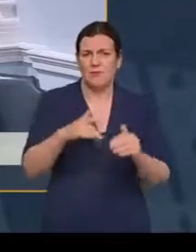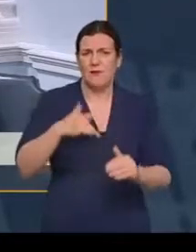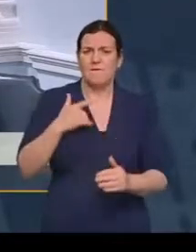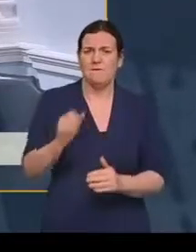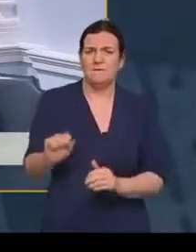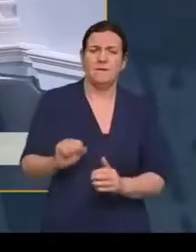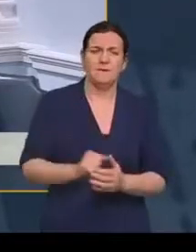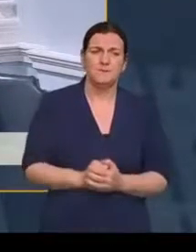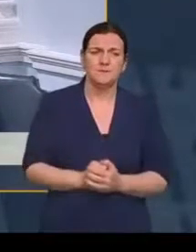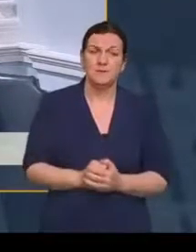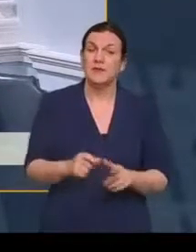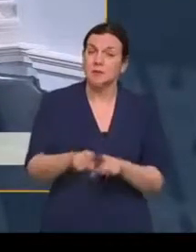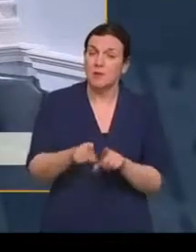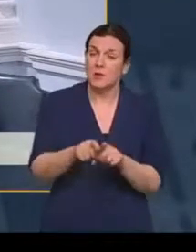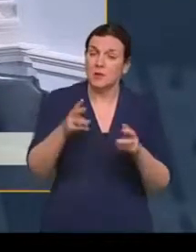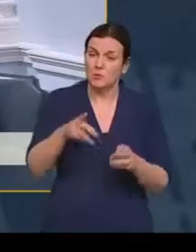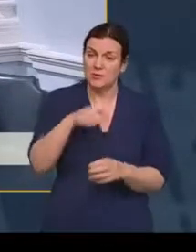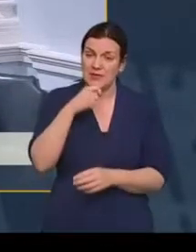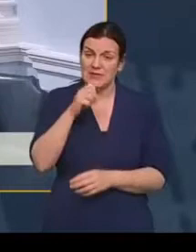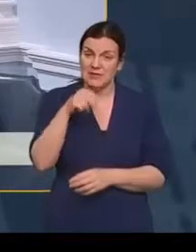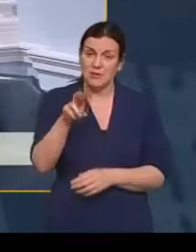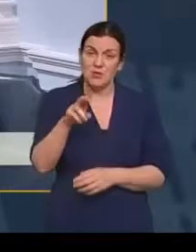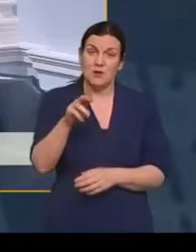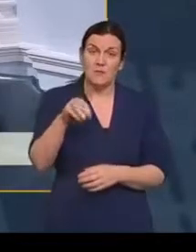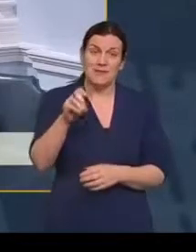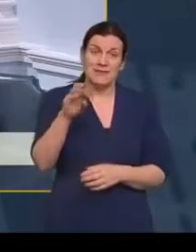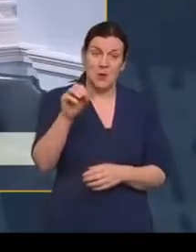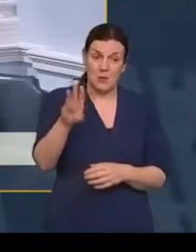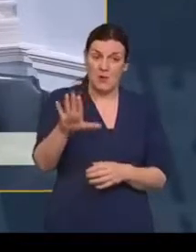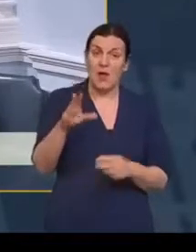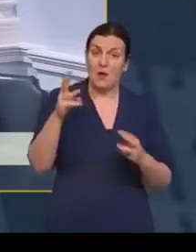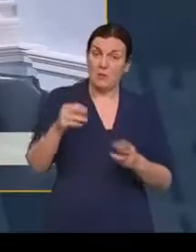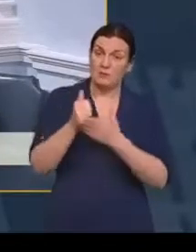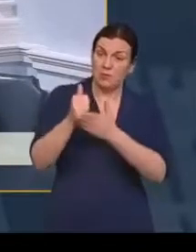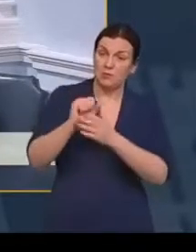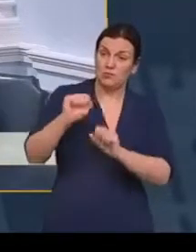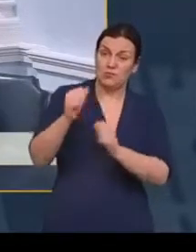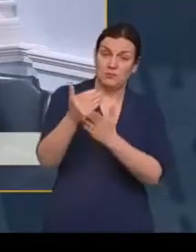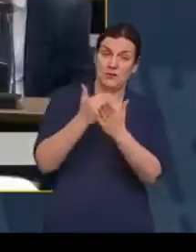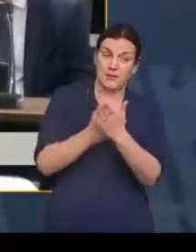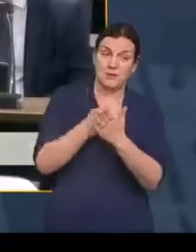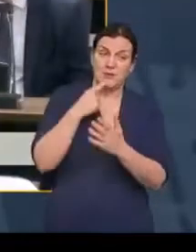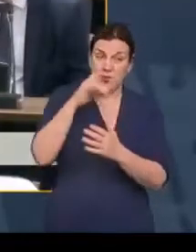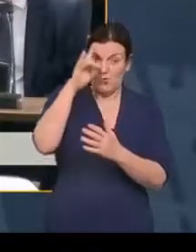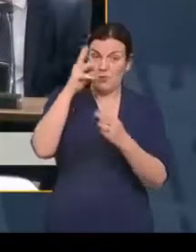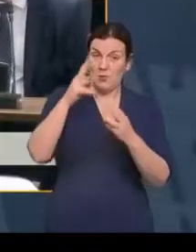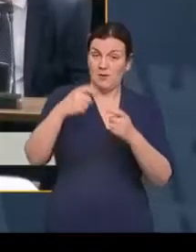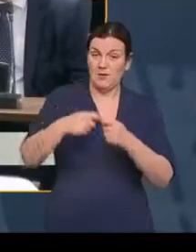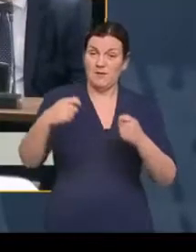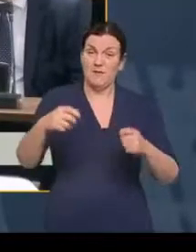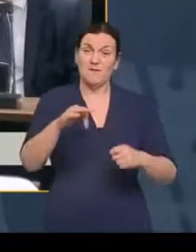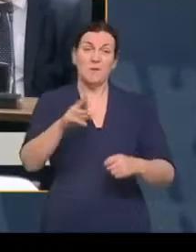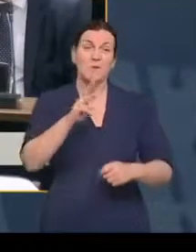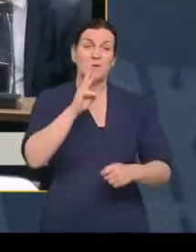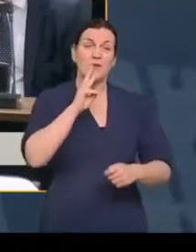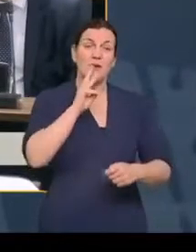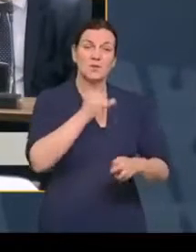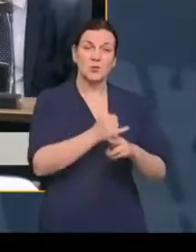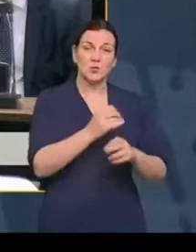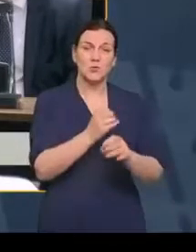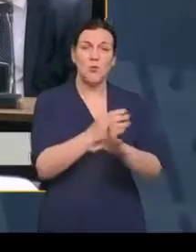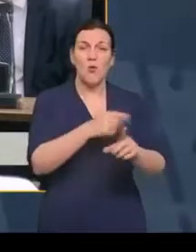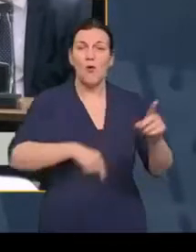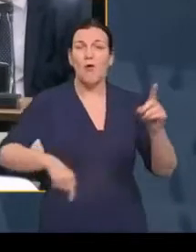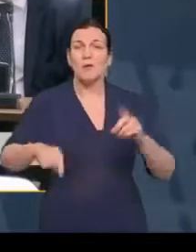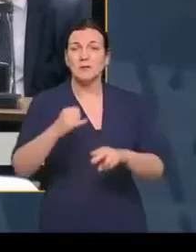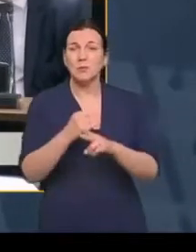And can I also say to Senator McDowell that I would be supporting his bill, but I hopefully we'll expand it from the private schools into